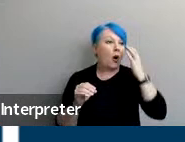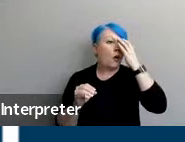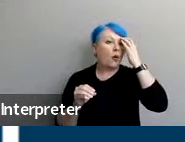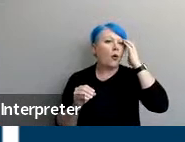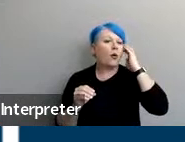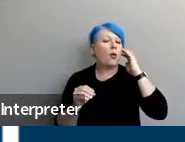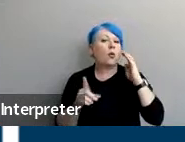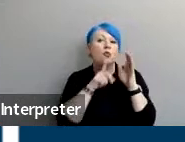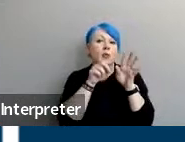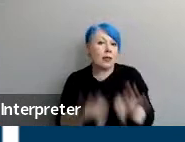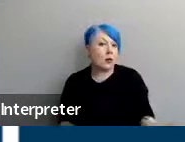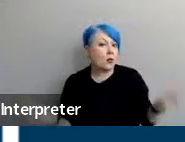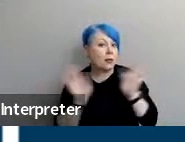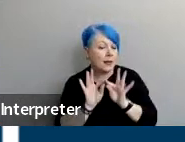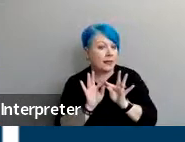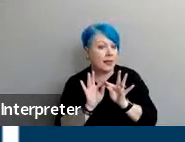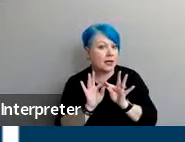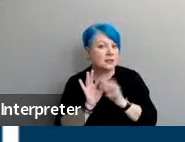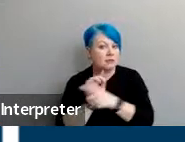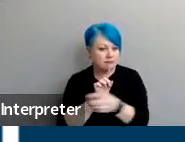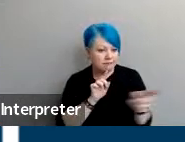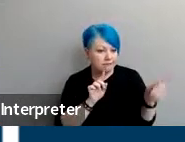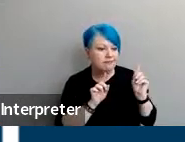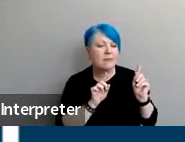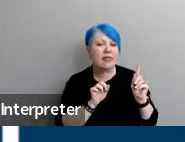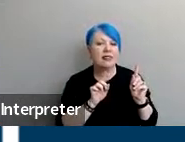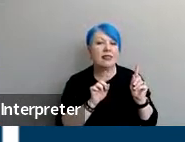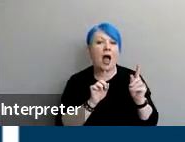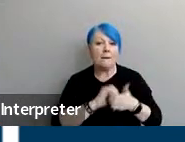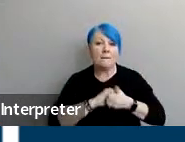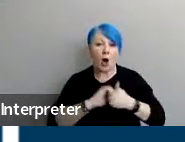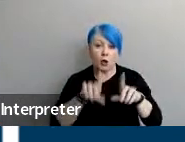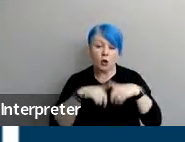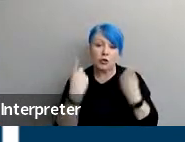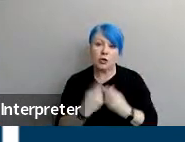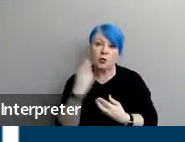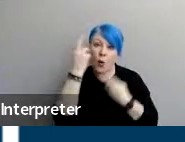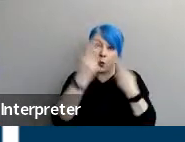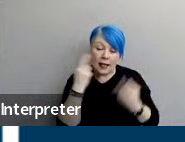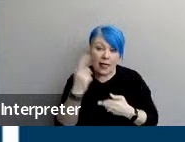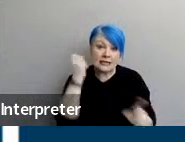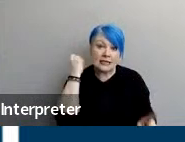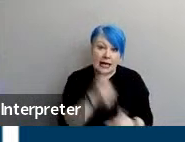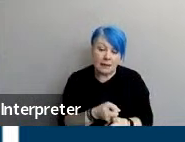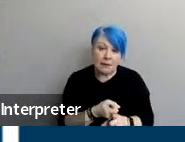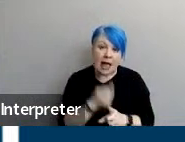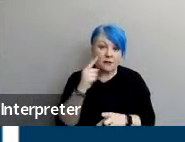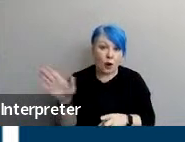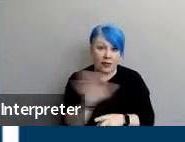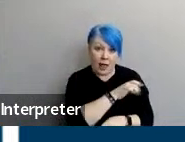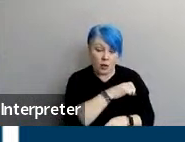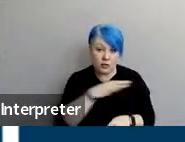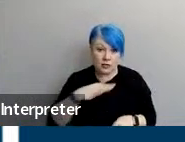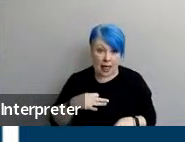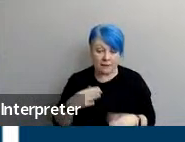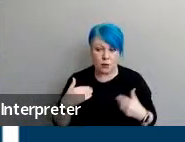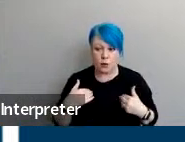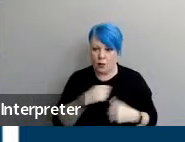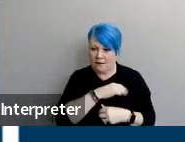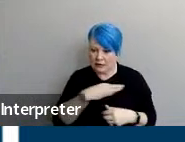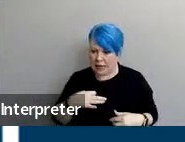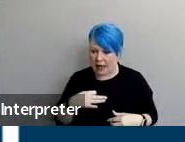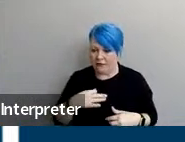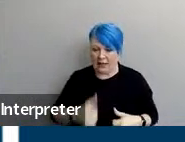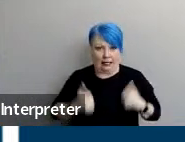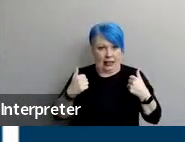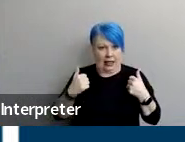the big thing is they realized that the impact it has on their staffing. So when you have staff that lives in